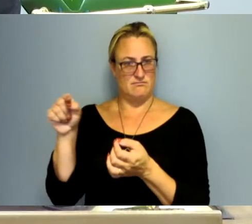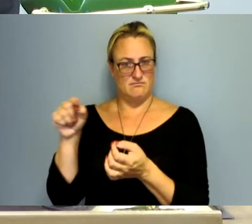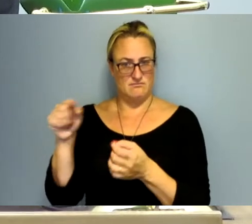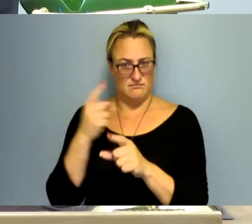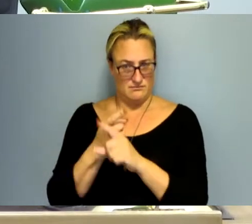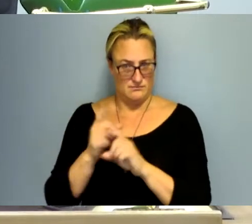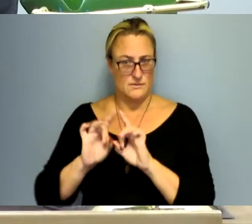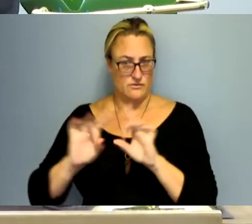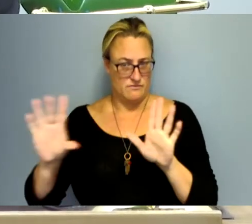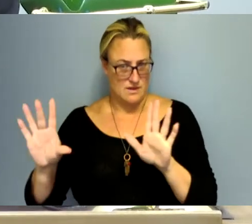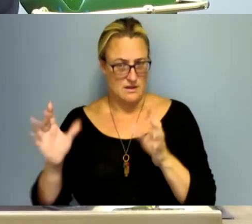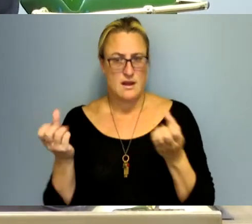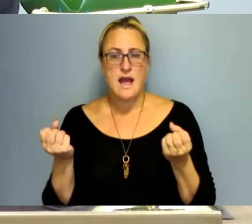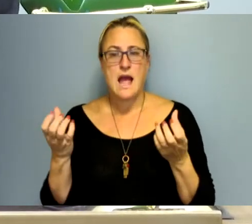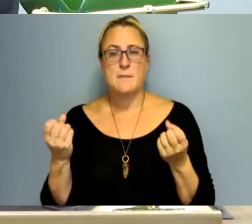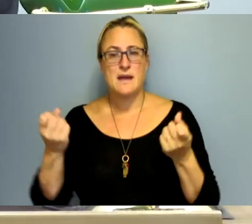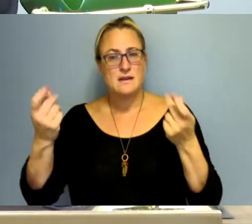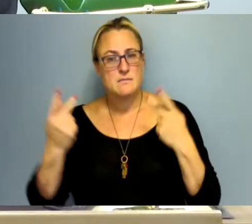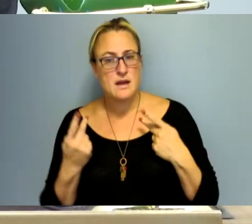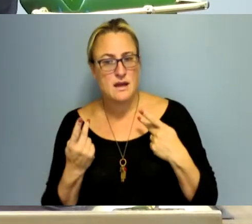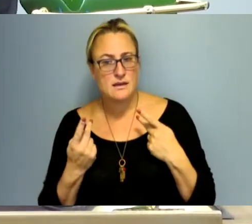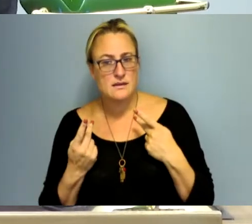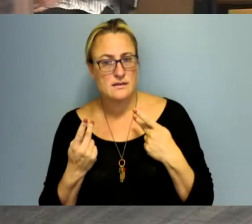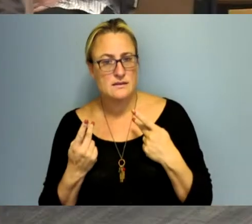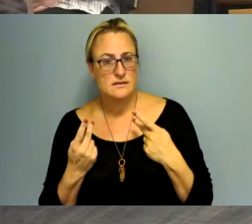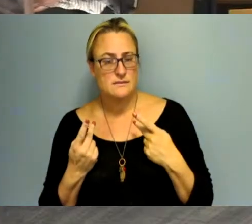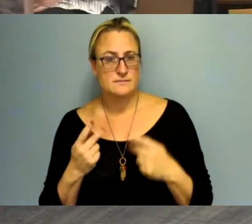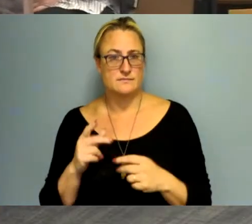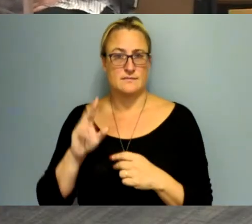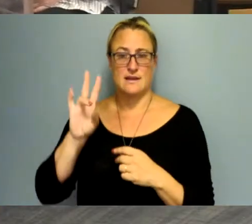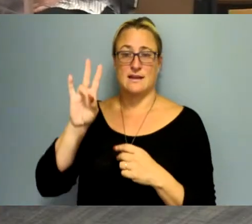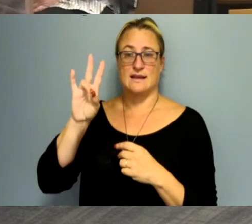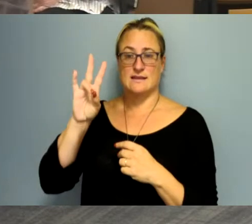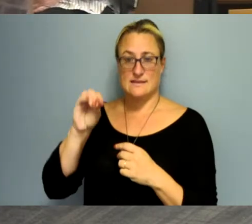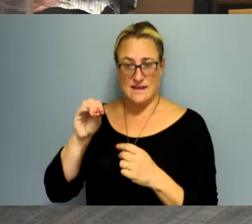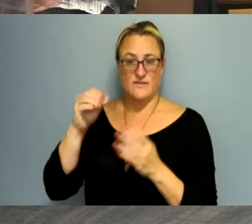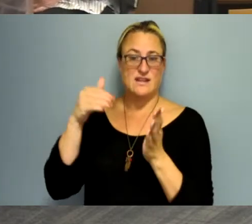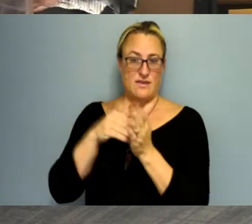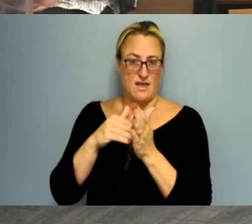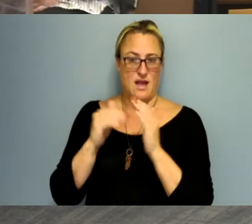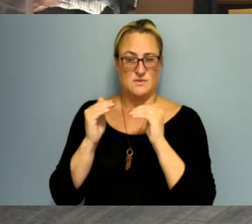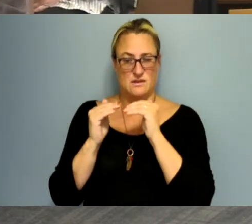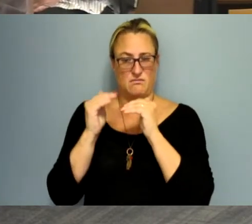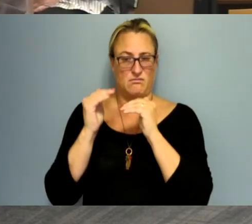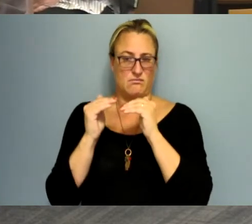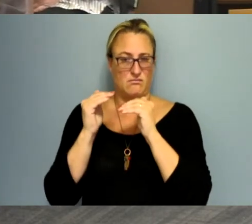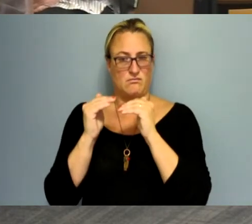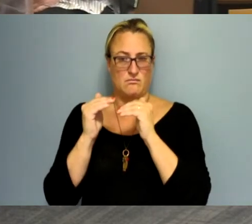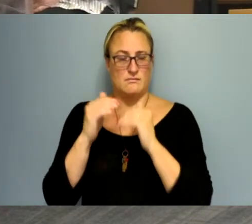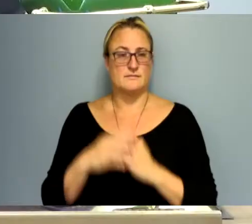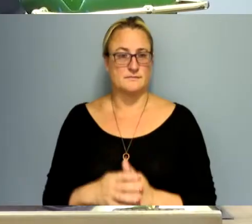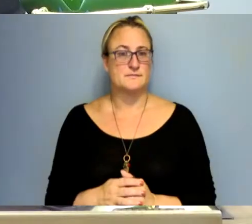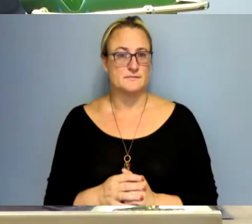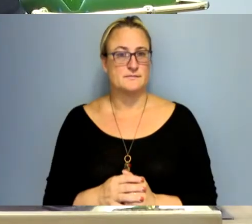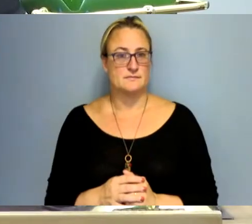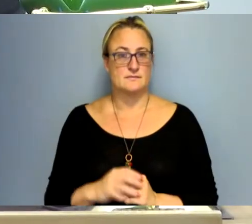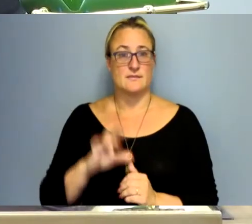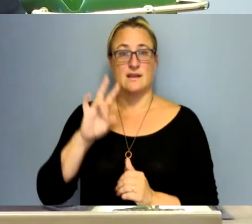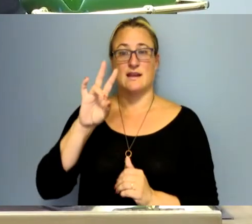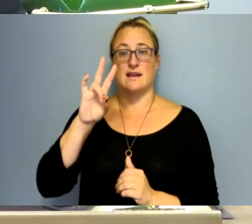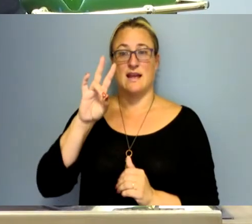mailed out, and how many have you received back? 70,000, just above, 70,183.